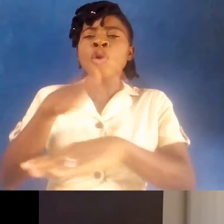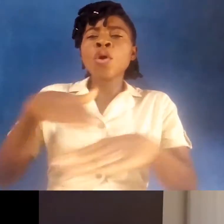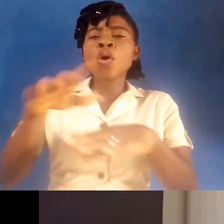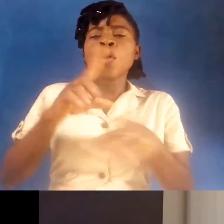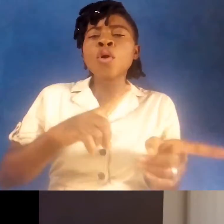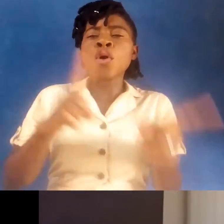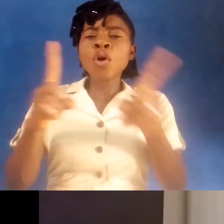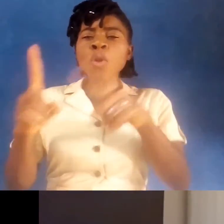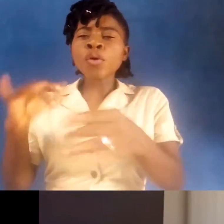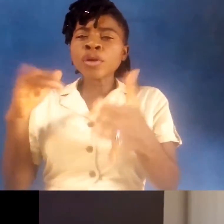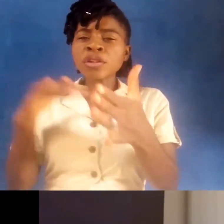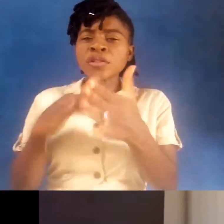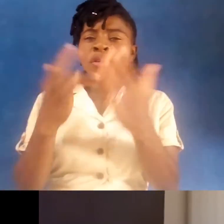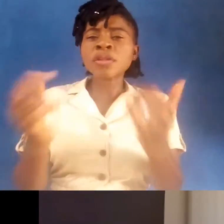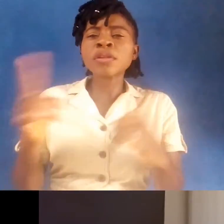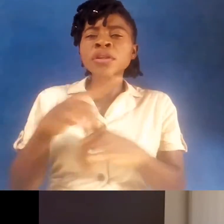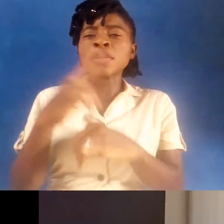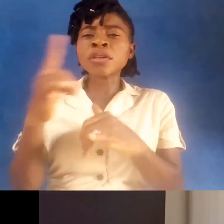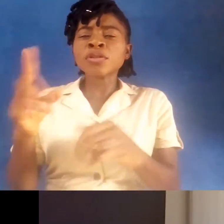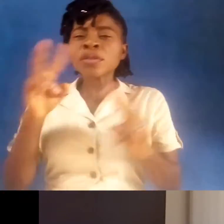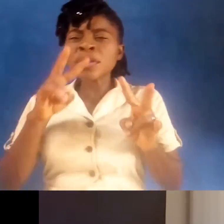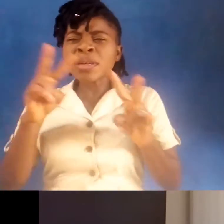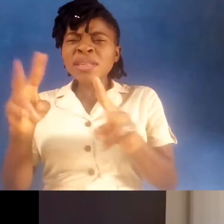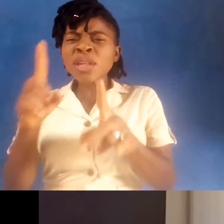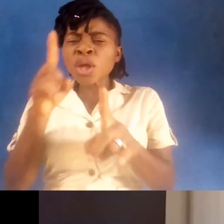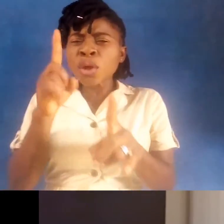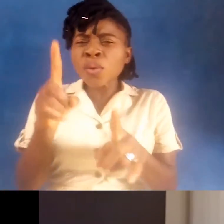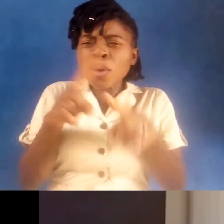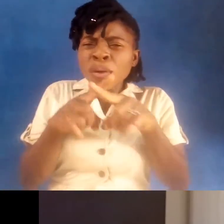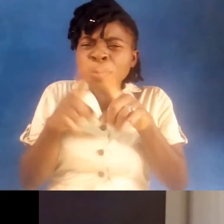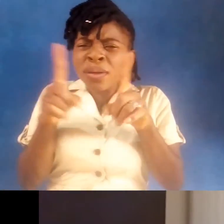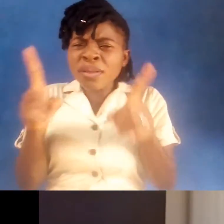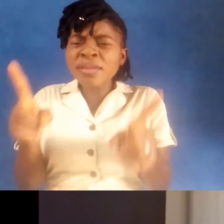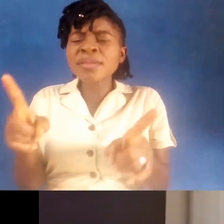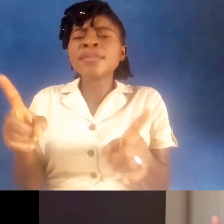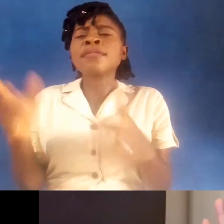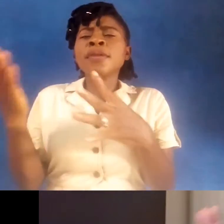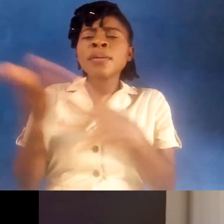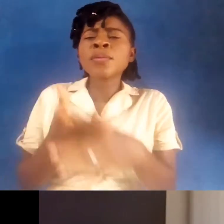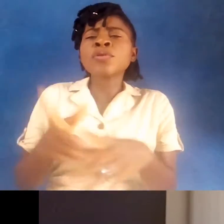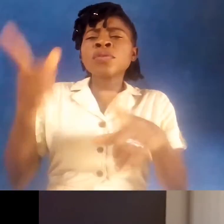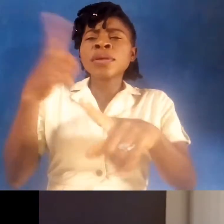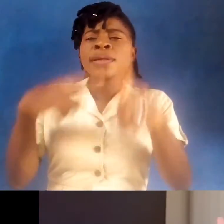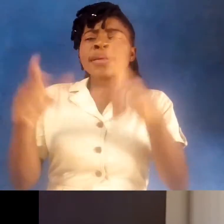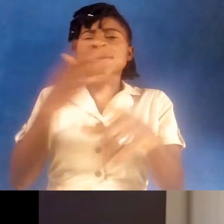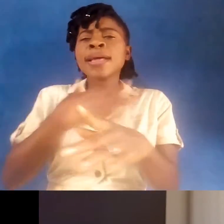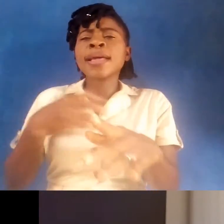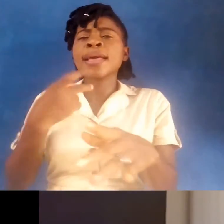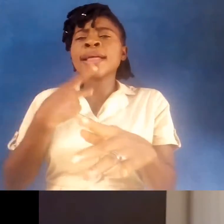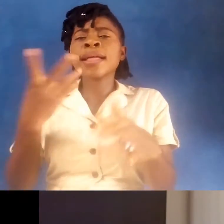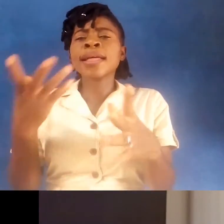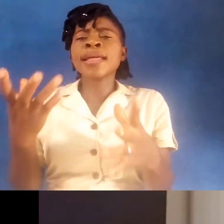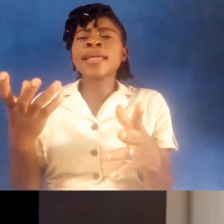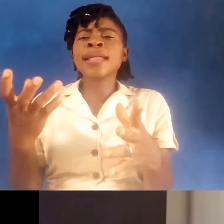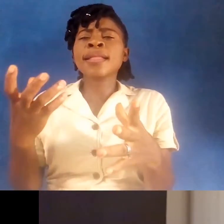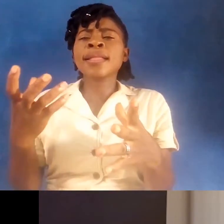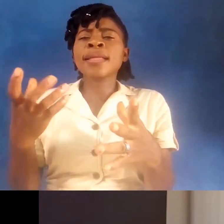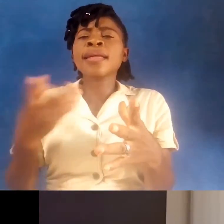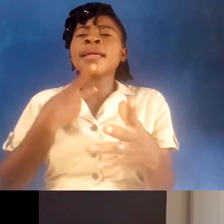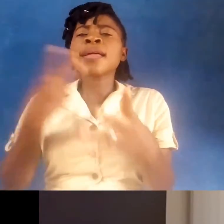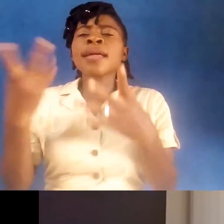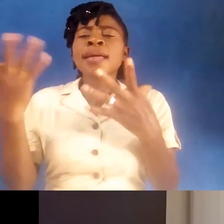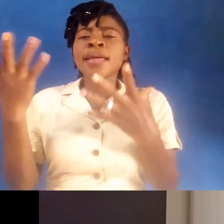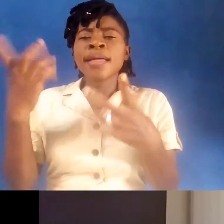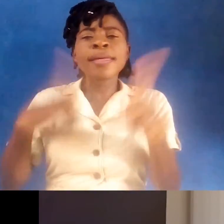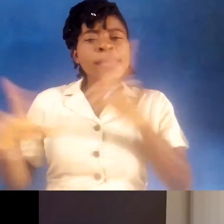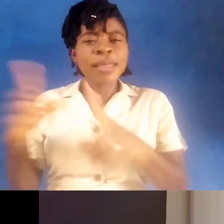and gestures? I found out that I'm going to show you a picture or video of one of our